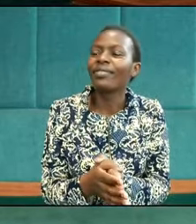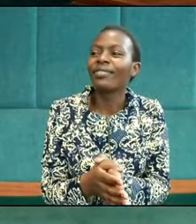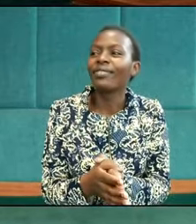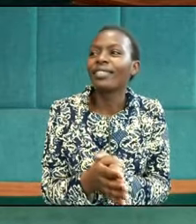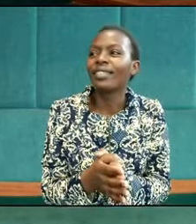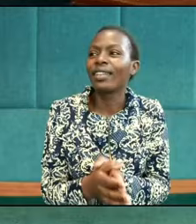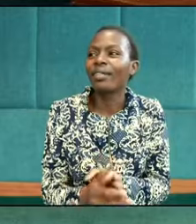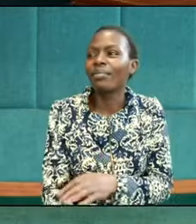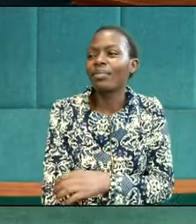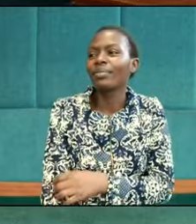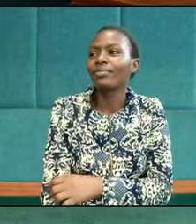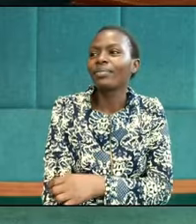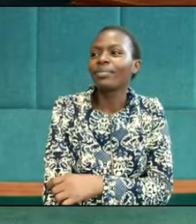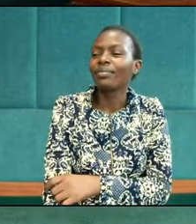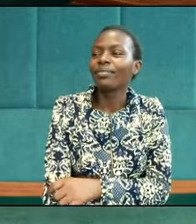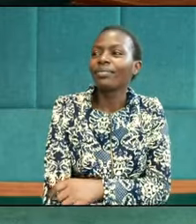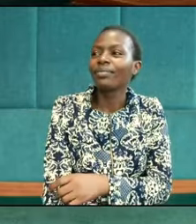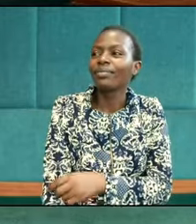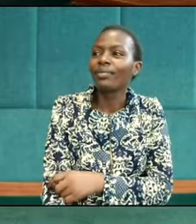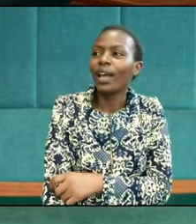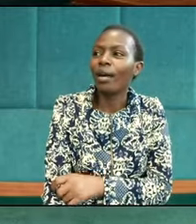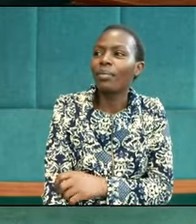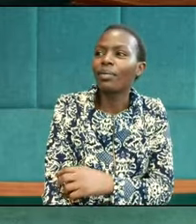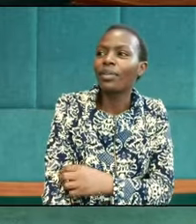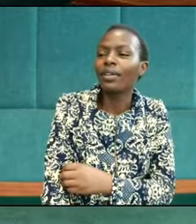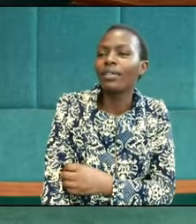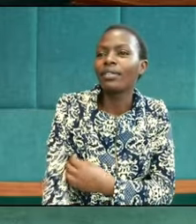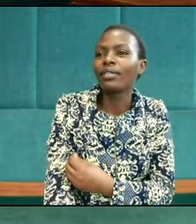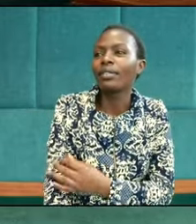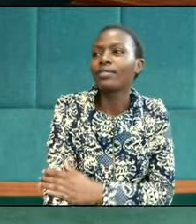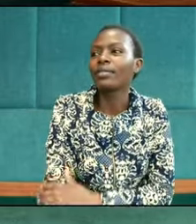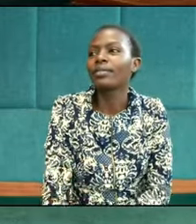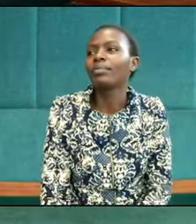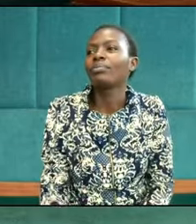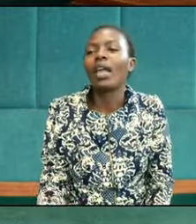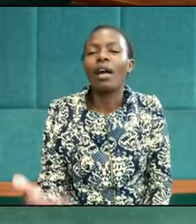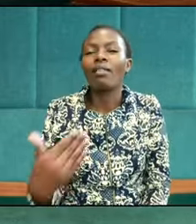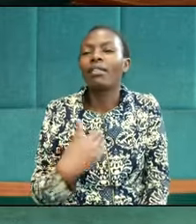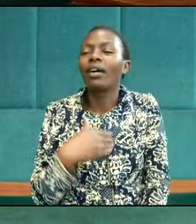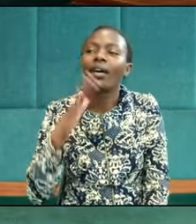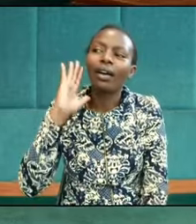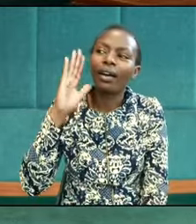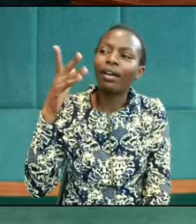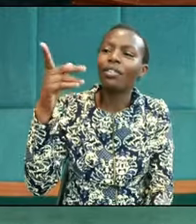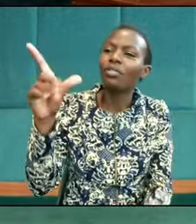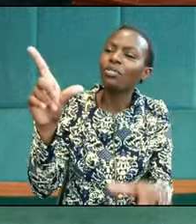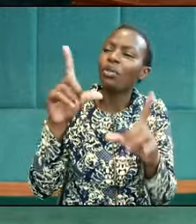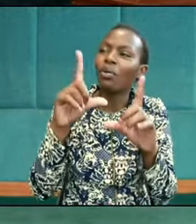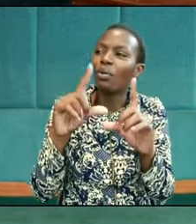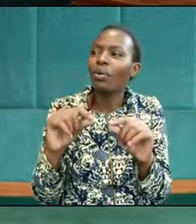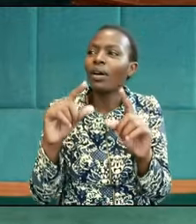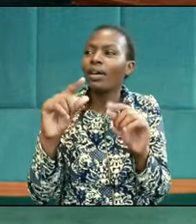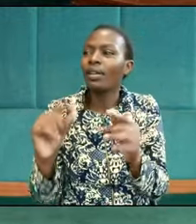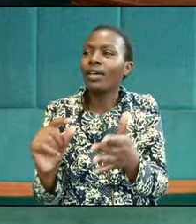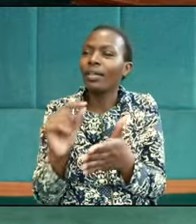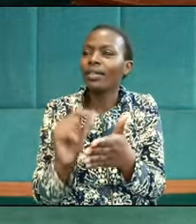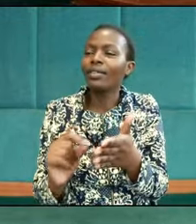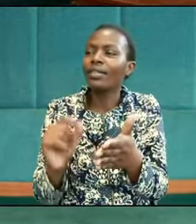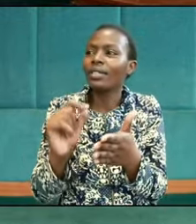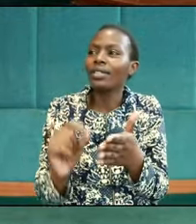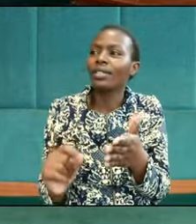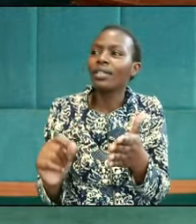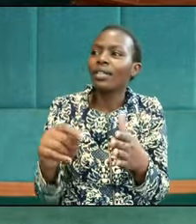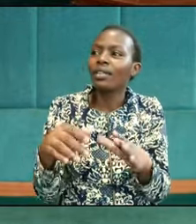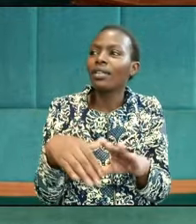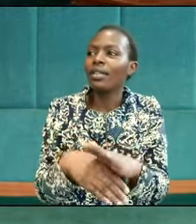I've eaten it. Hum. I've eaten it. Hum. I've heard your word and I've eaten it. Hum.